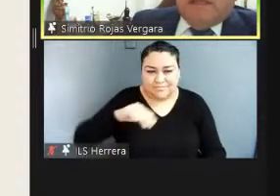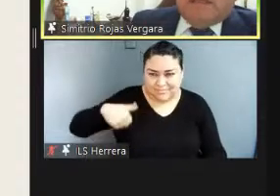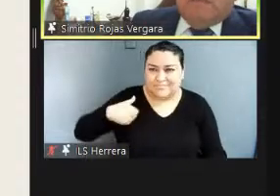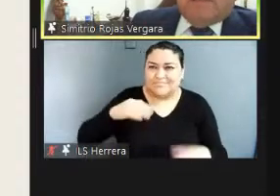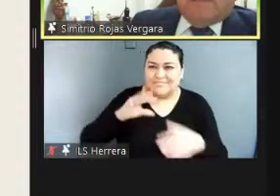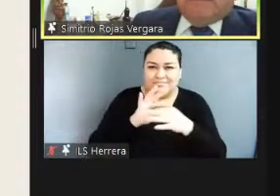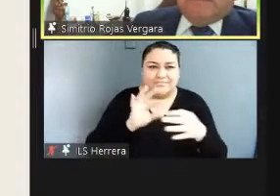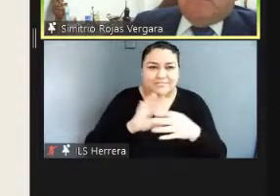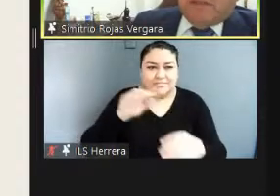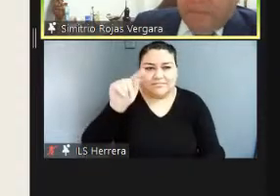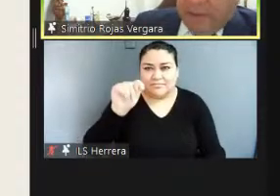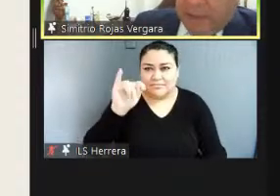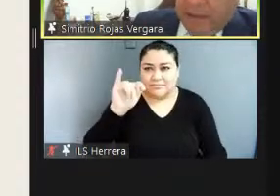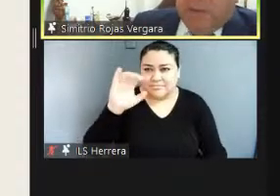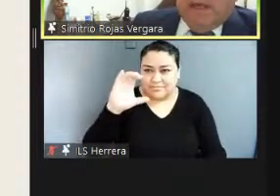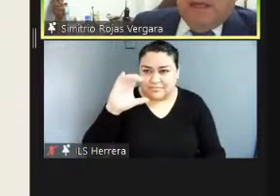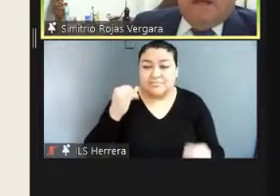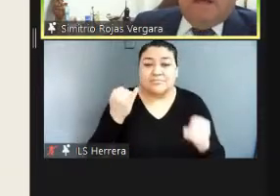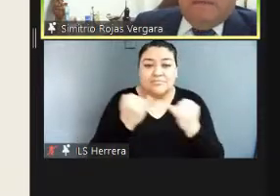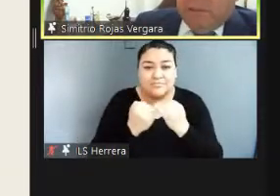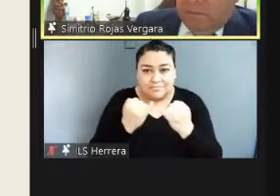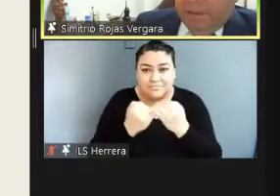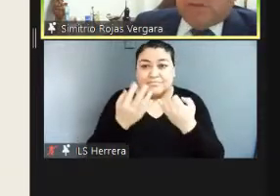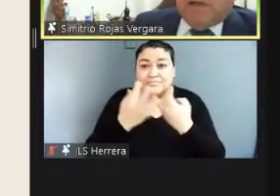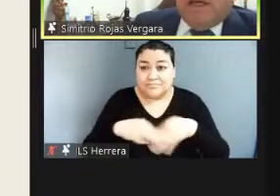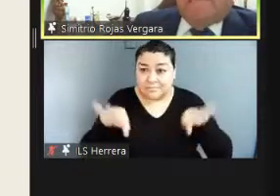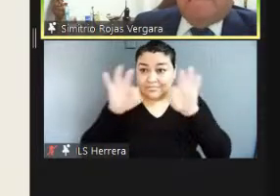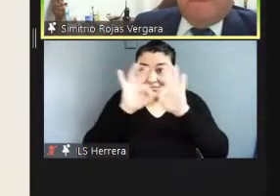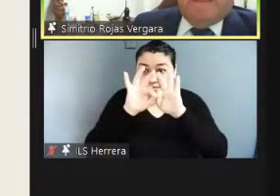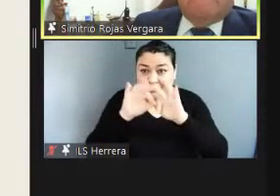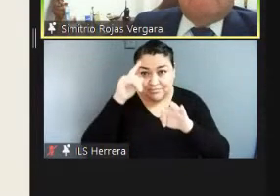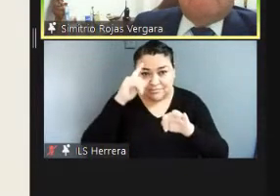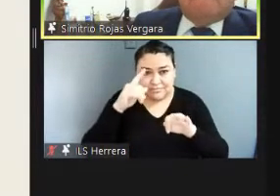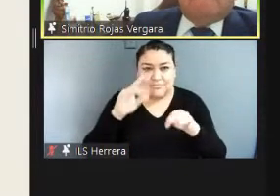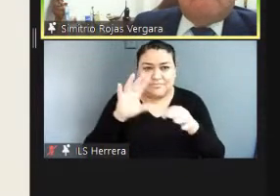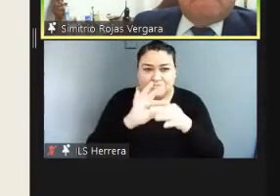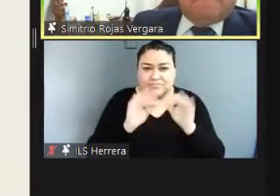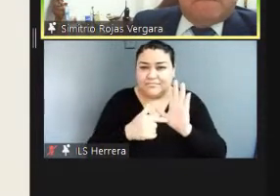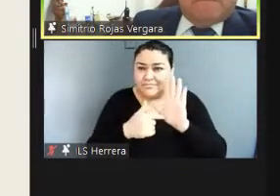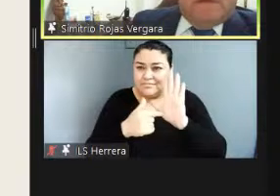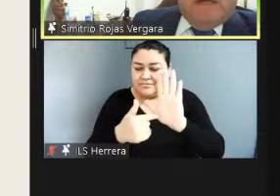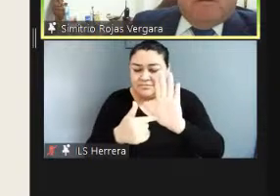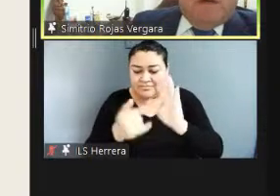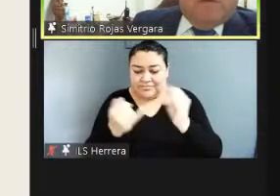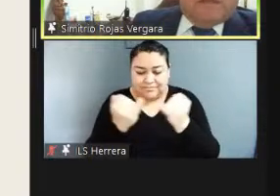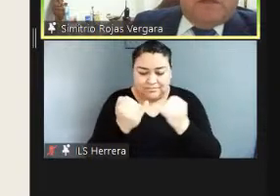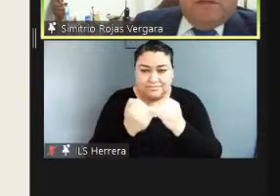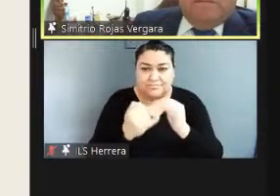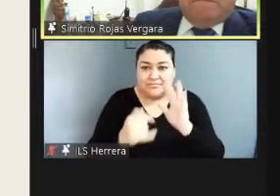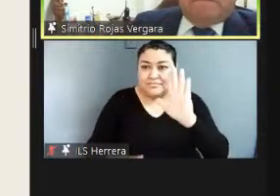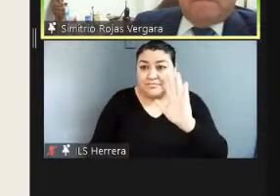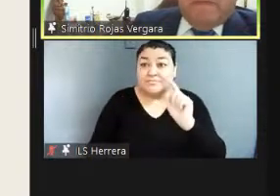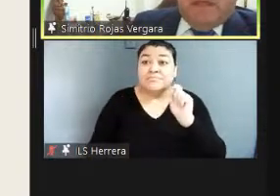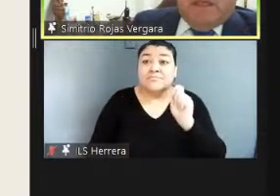knowledge and management of the new information and communication technology,